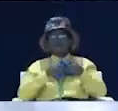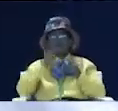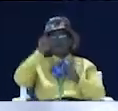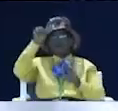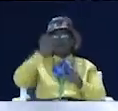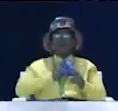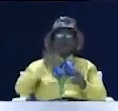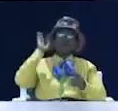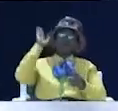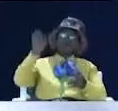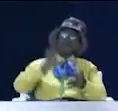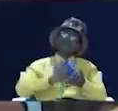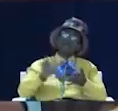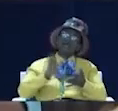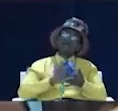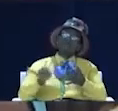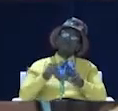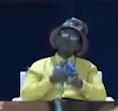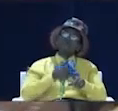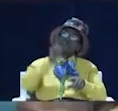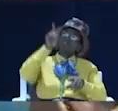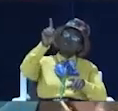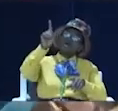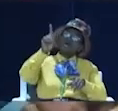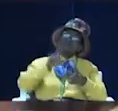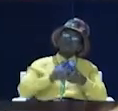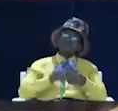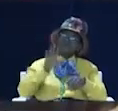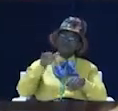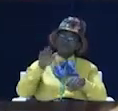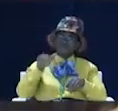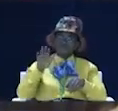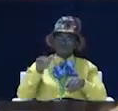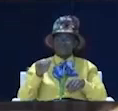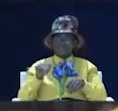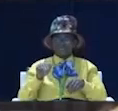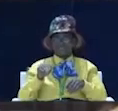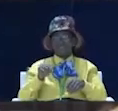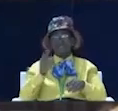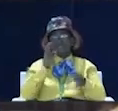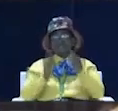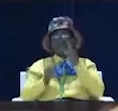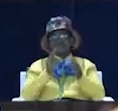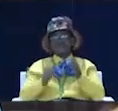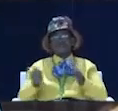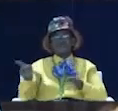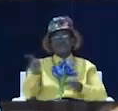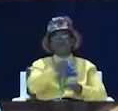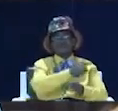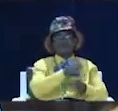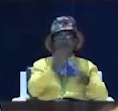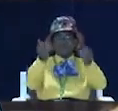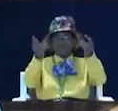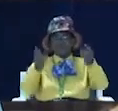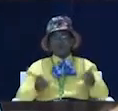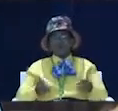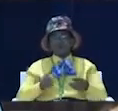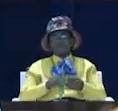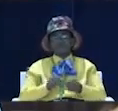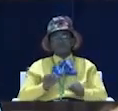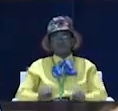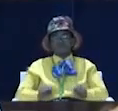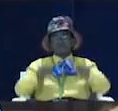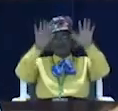If you want to give your life to Jesus Christ, if you want him to come and dwell in you, run forward to the